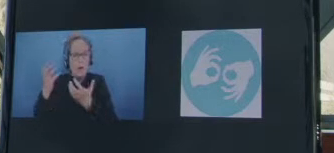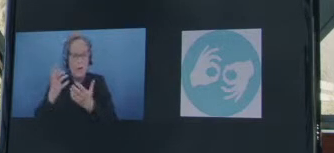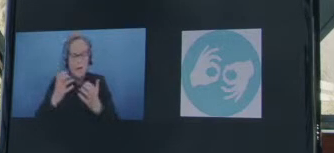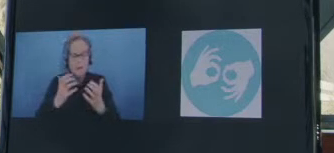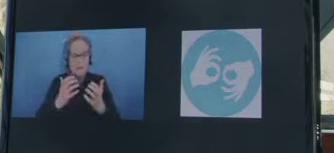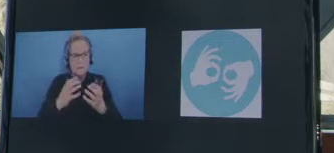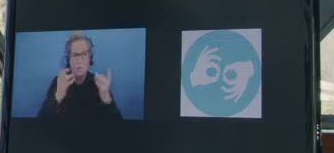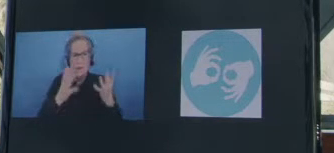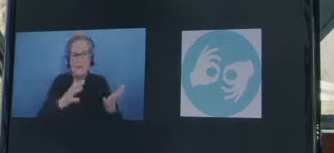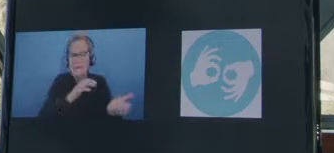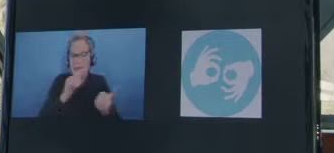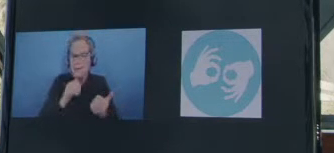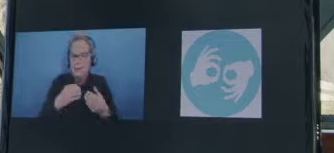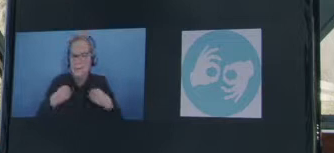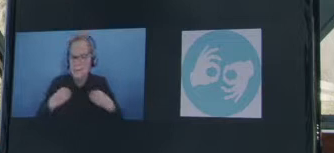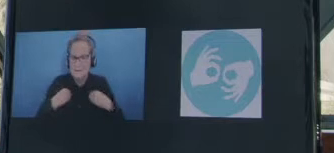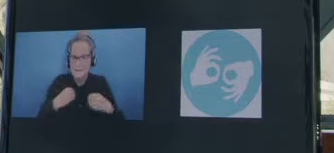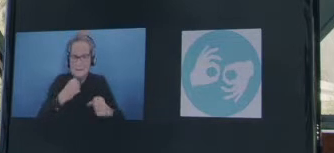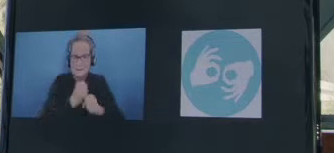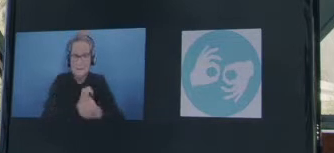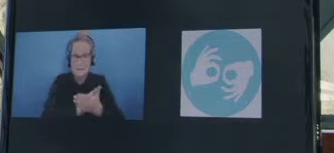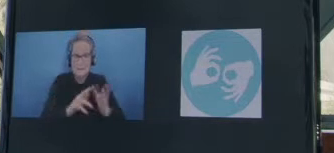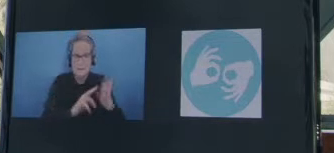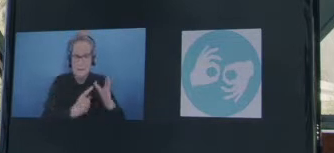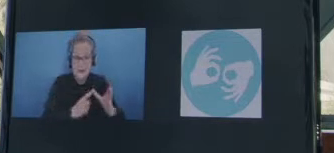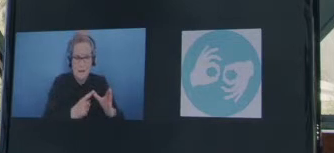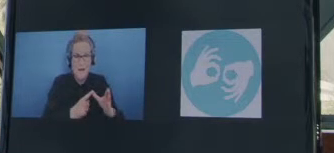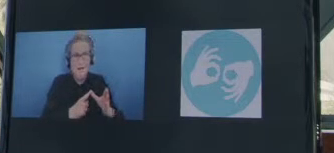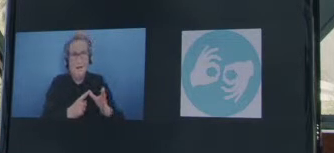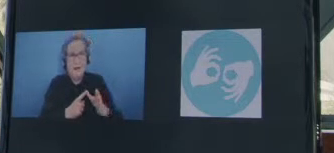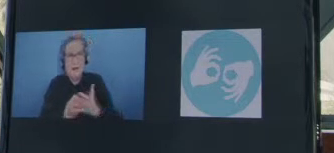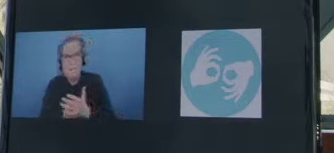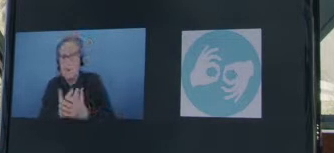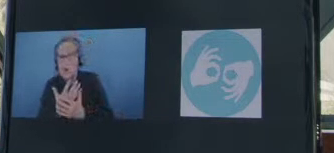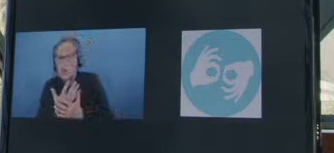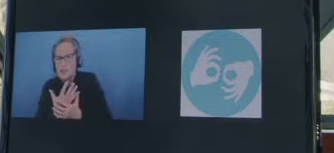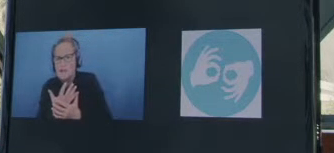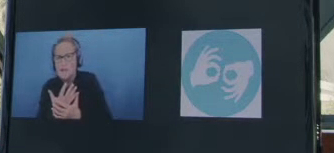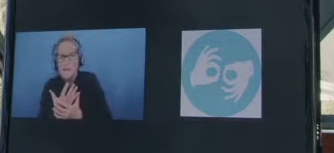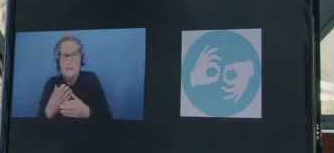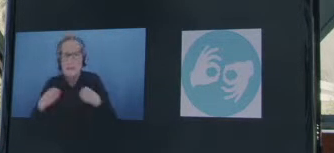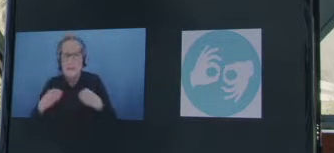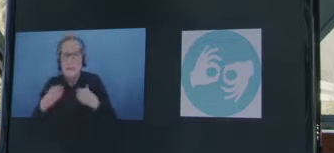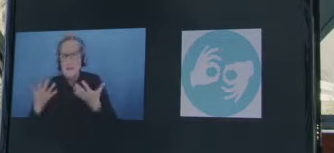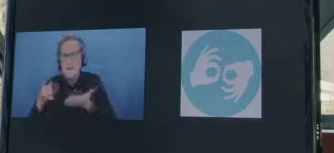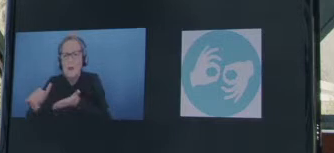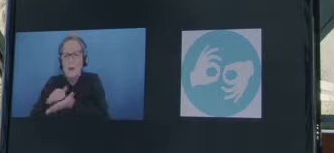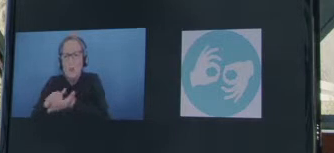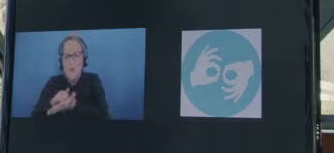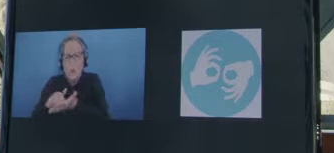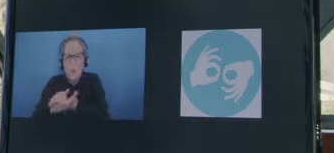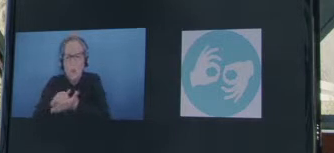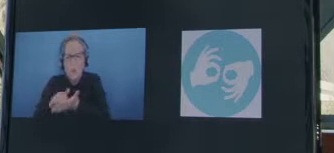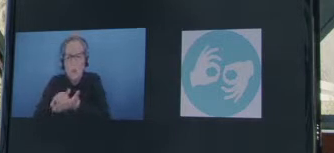companies in Ghana, as well as these emerging bioadhesive companies in upstate New York, and evaluating a range